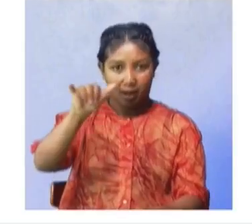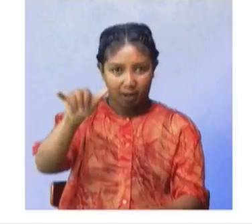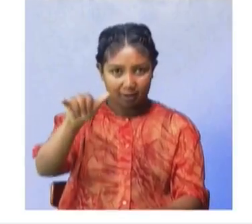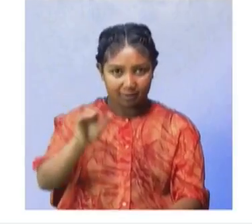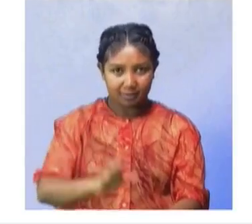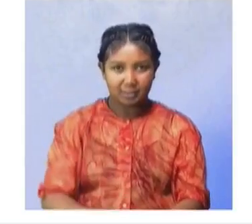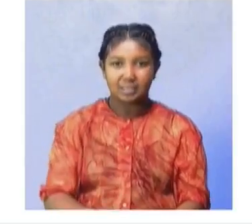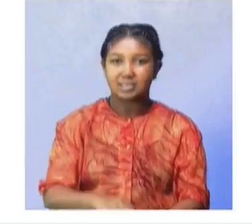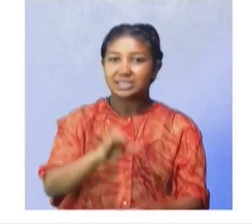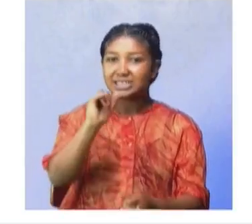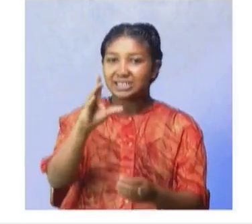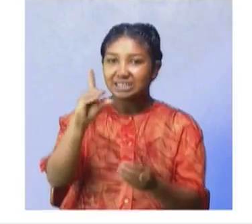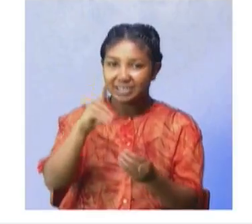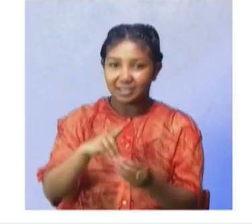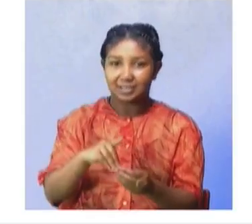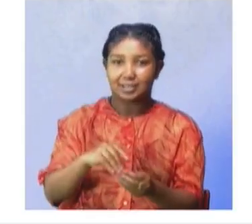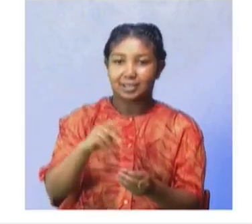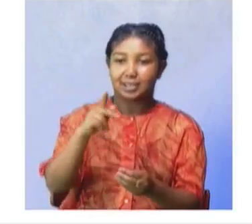Played.